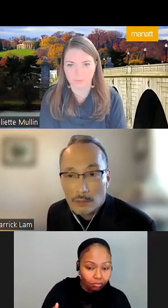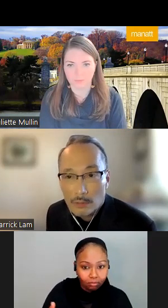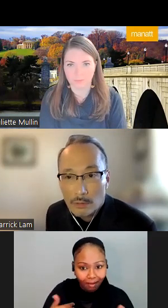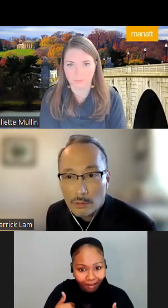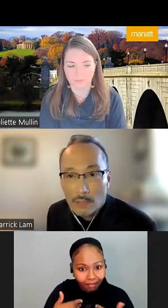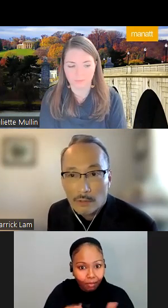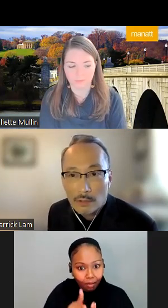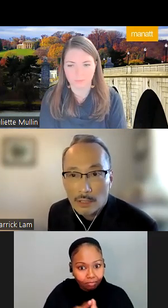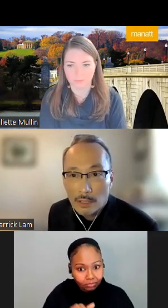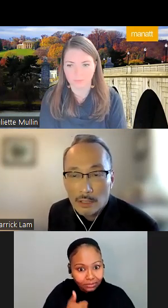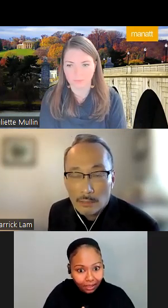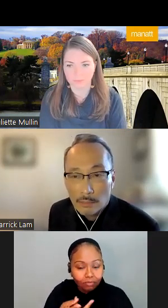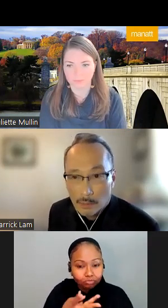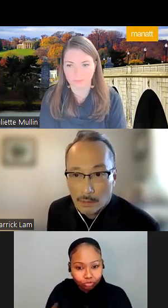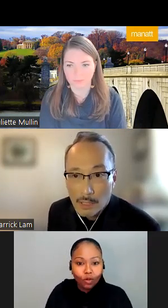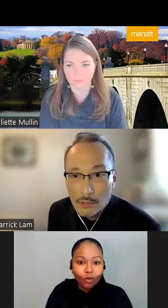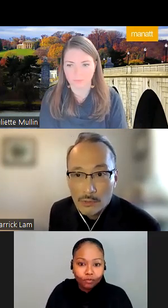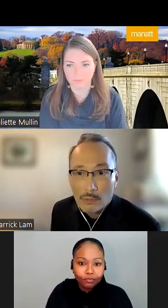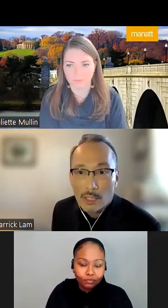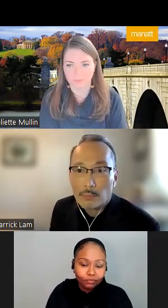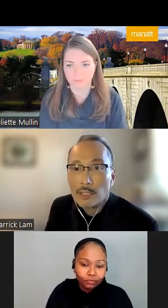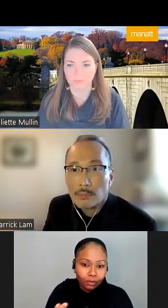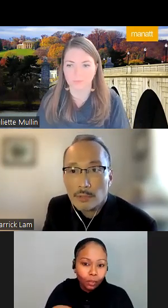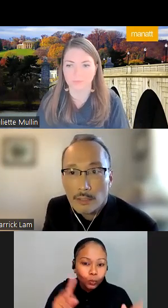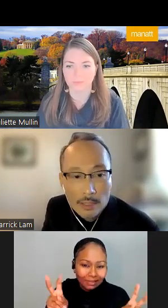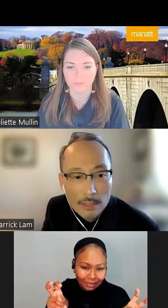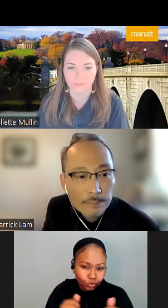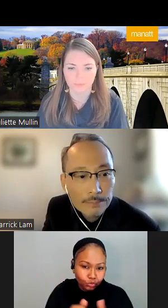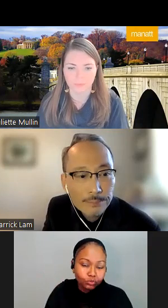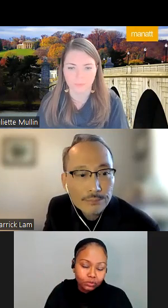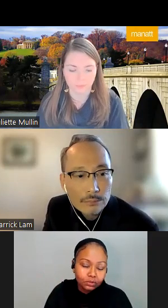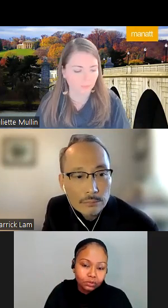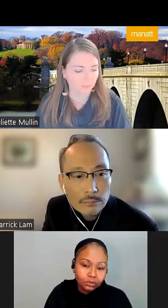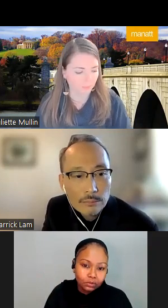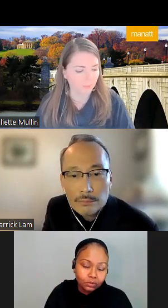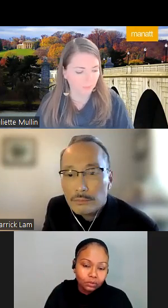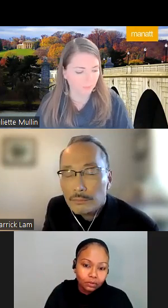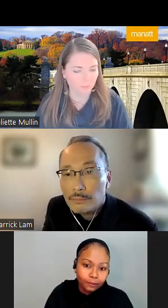is going to solve all the issues we are bringing up today. Thank you.